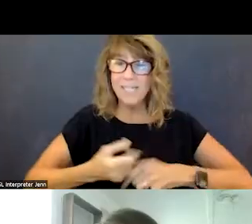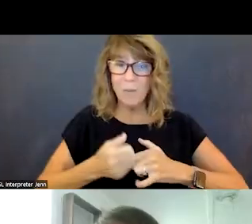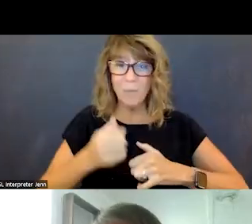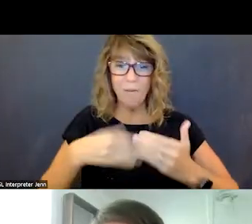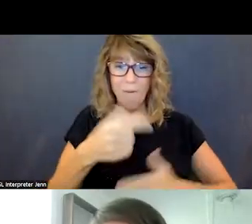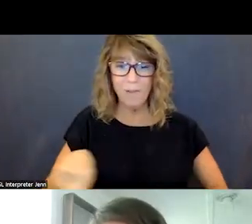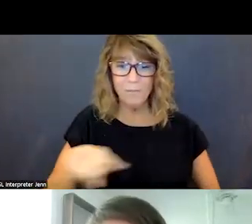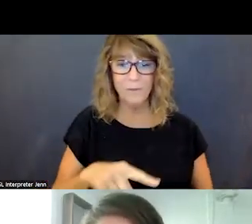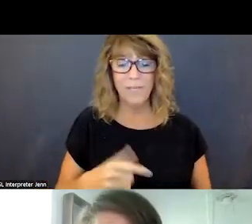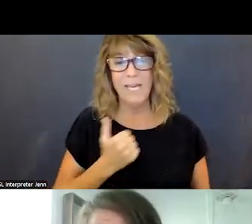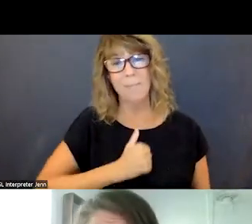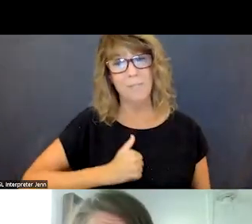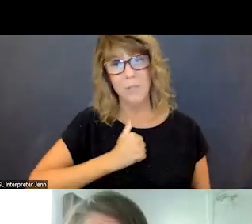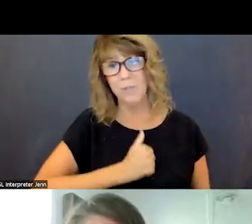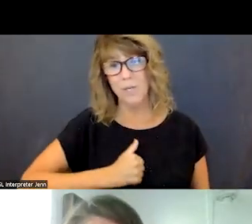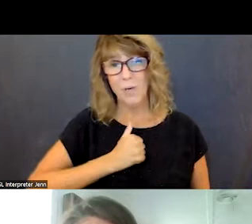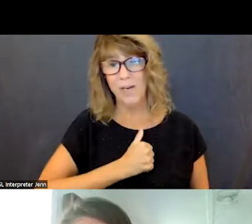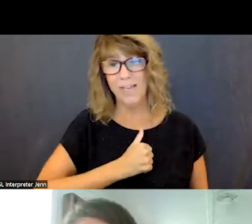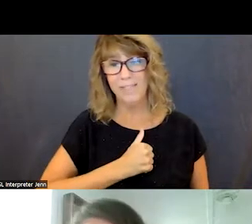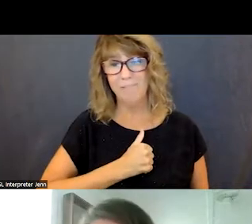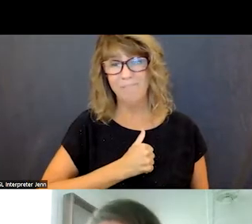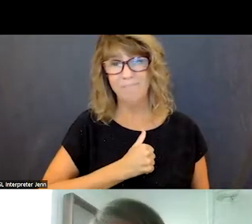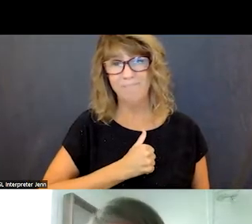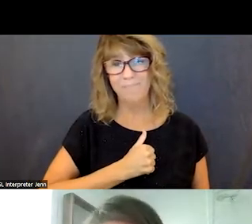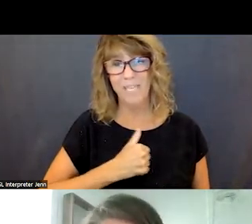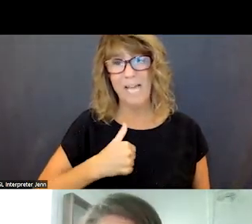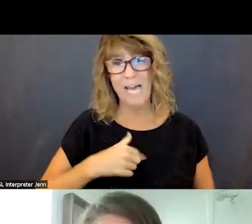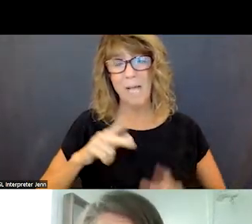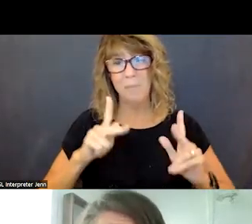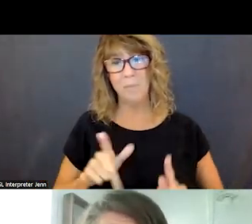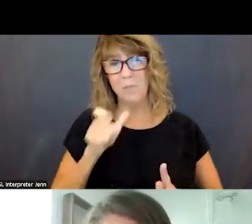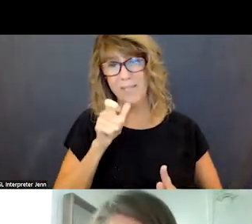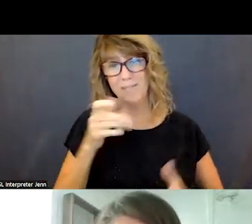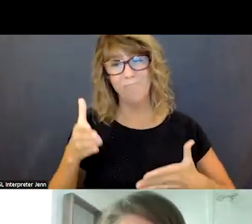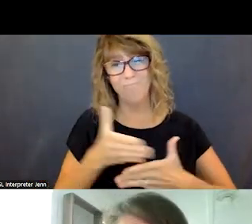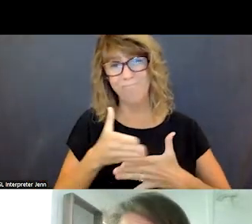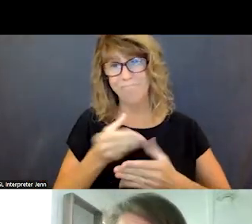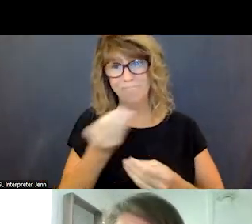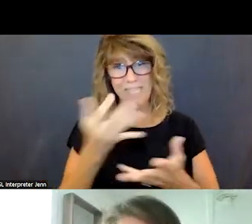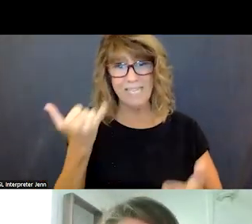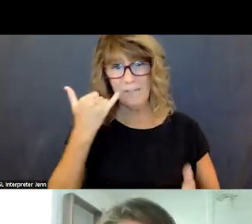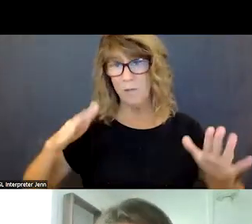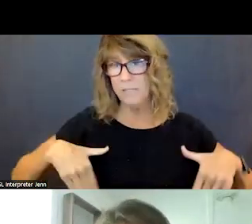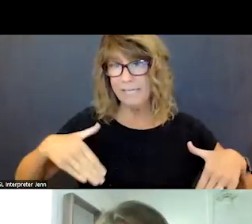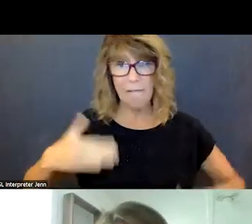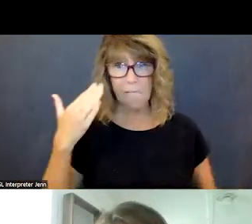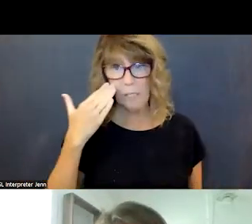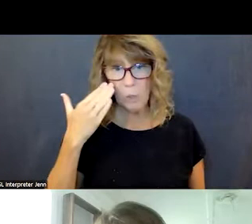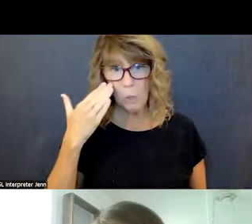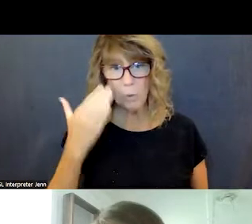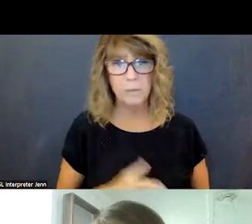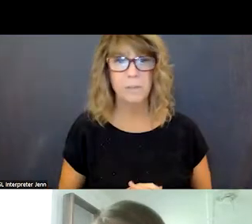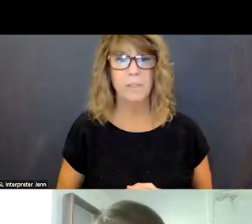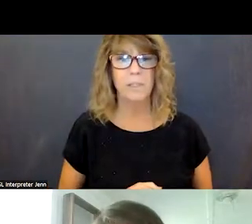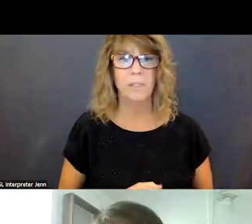so sorry that I'm having to be the bearer of news if you've not heard this, but certainly I